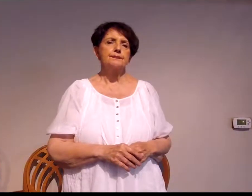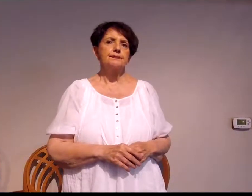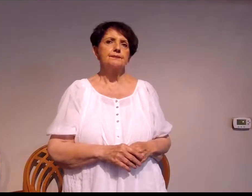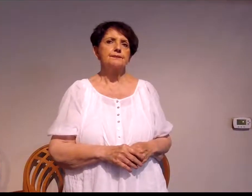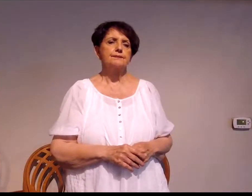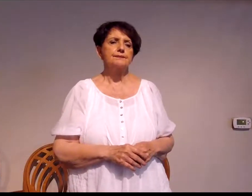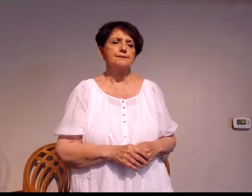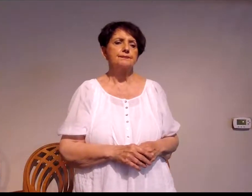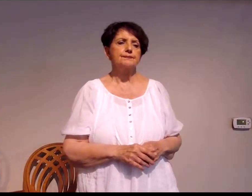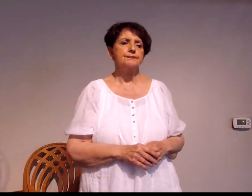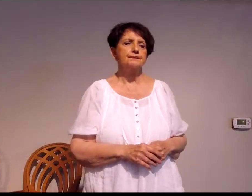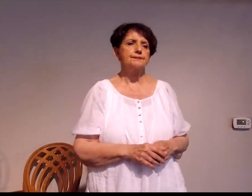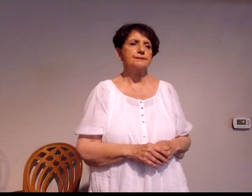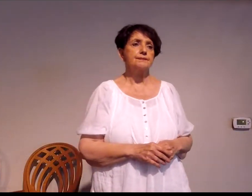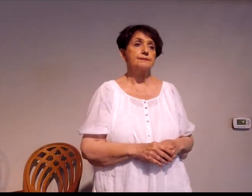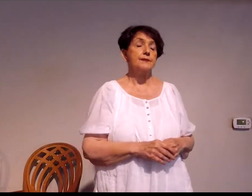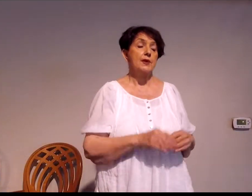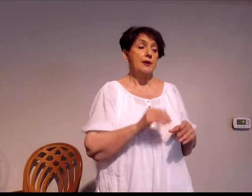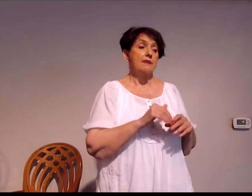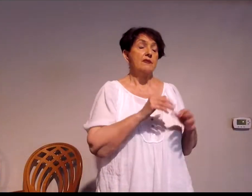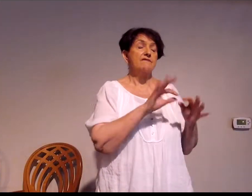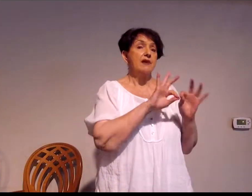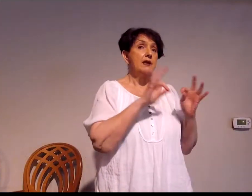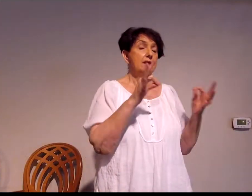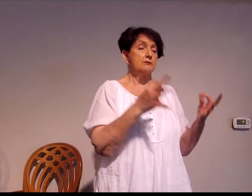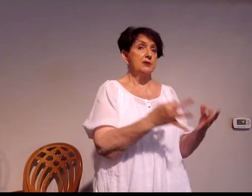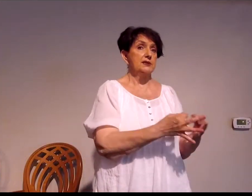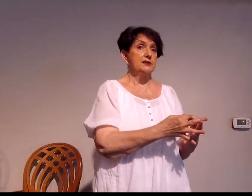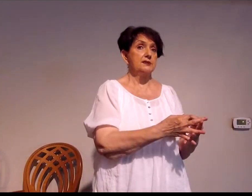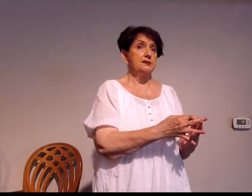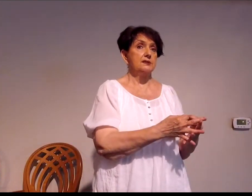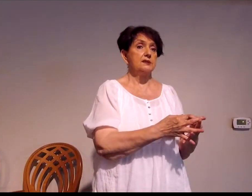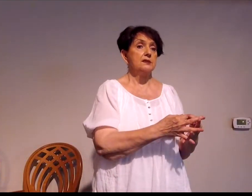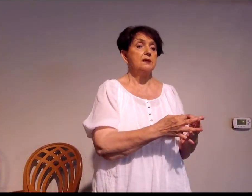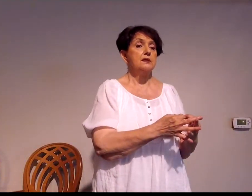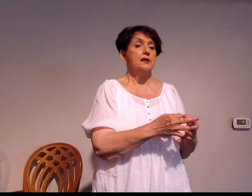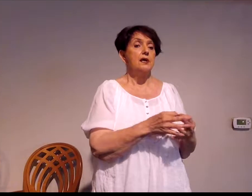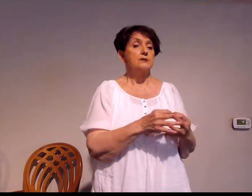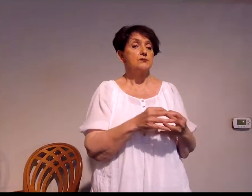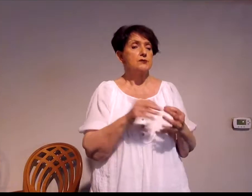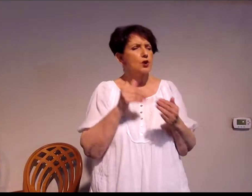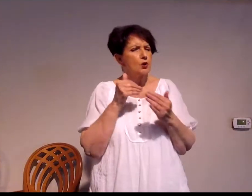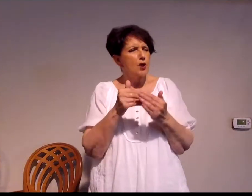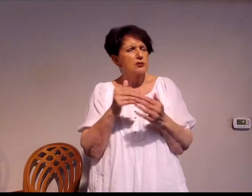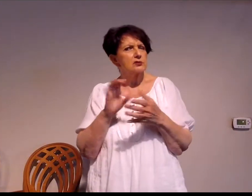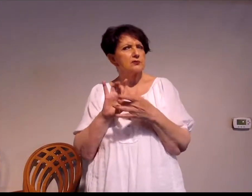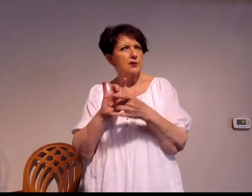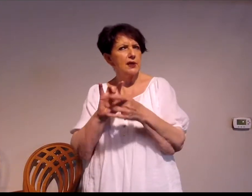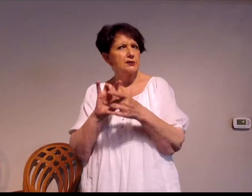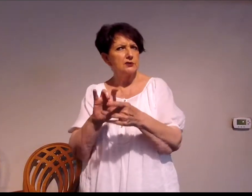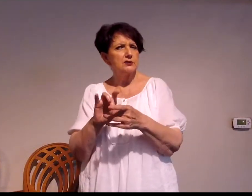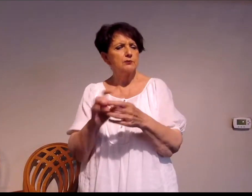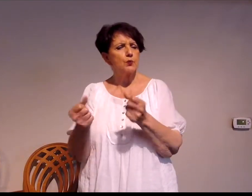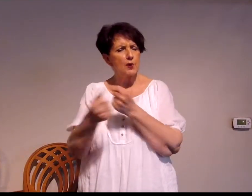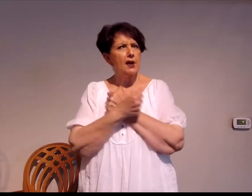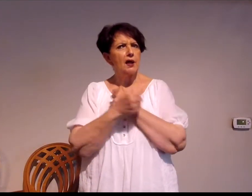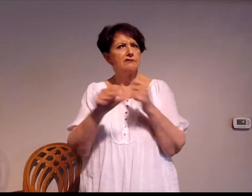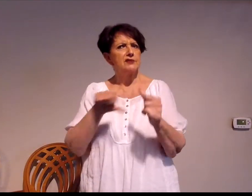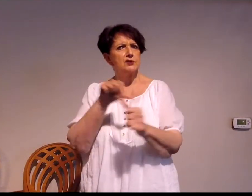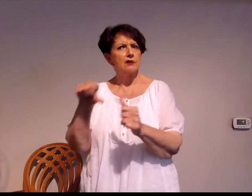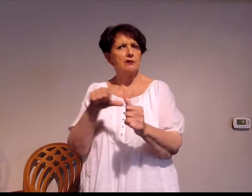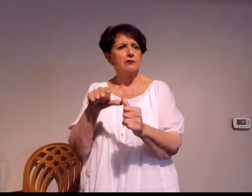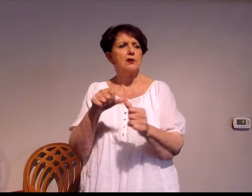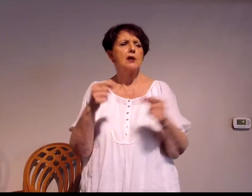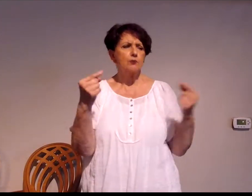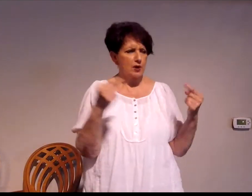She says, within families and in other close relationships, we love each other and we hurt each